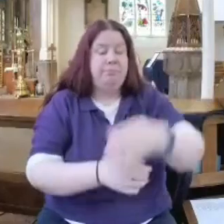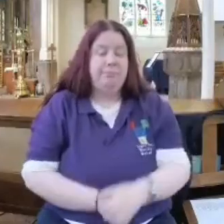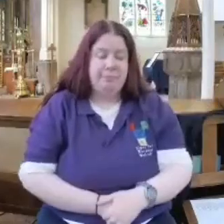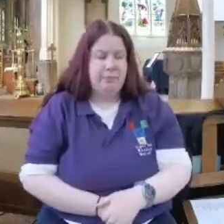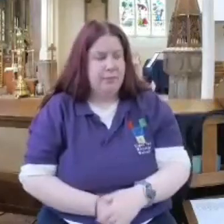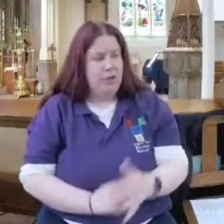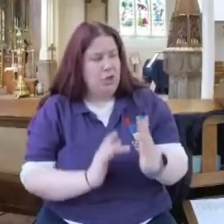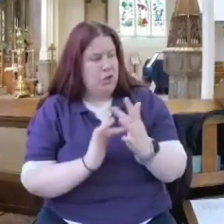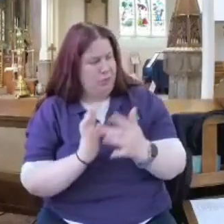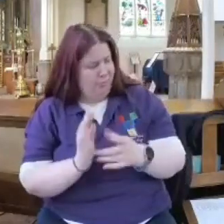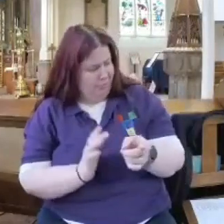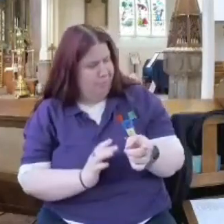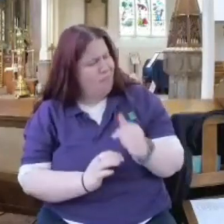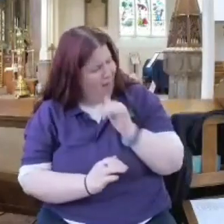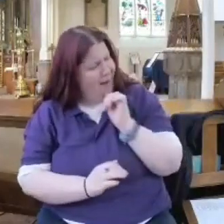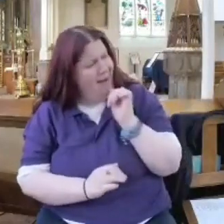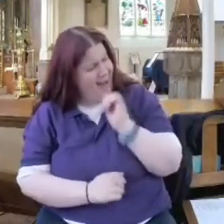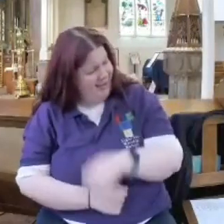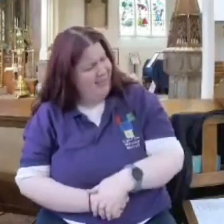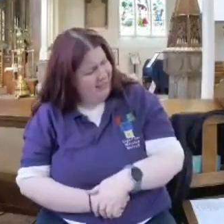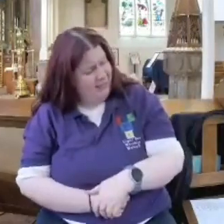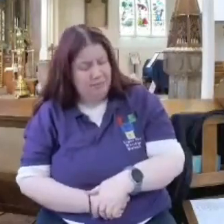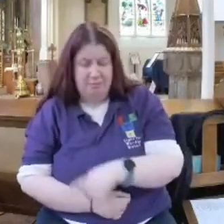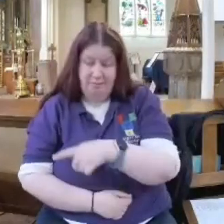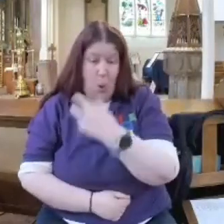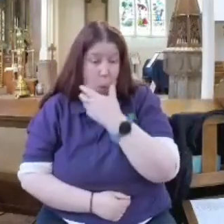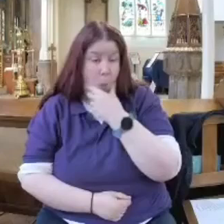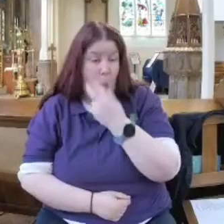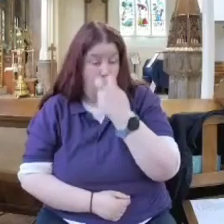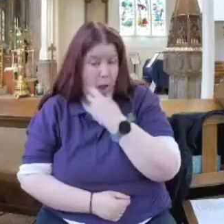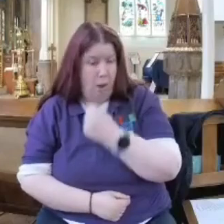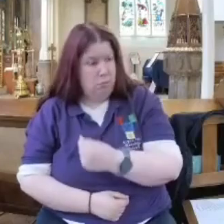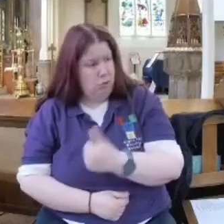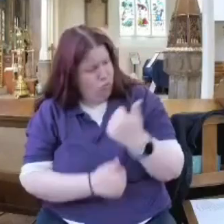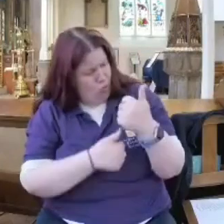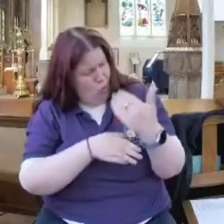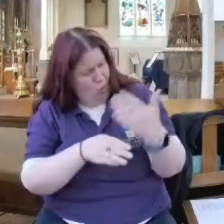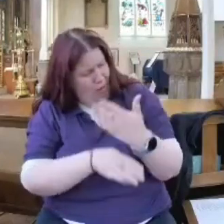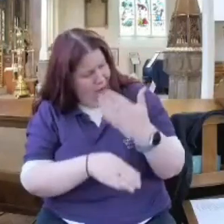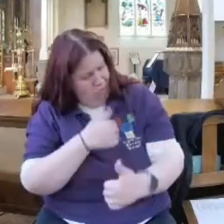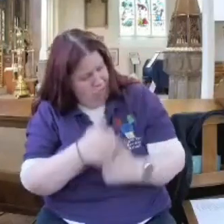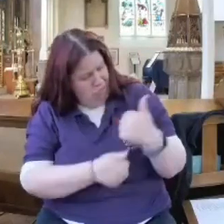Jesus says, "Nice one." The old guy says, "Good work."